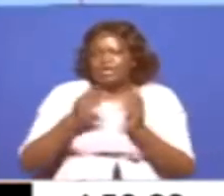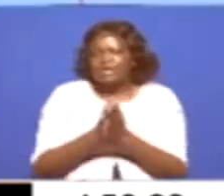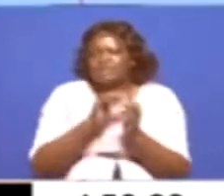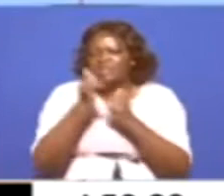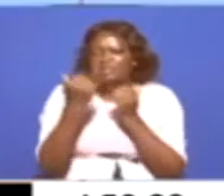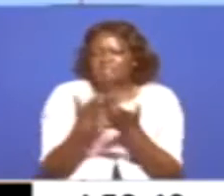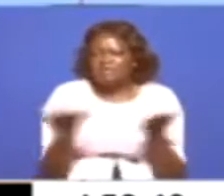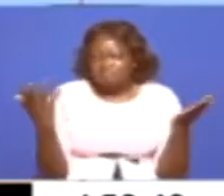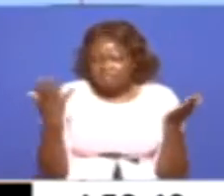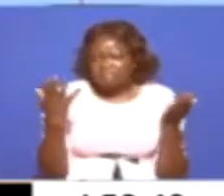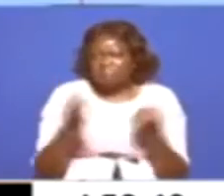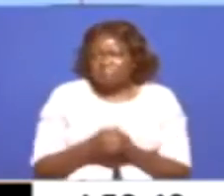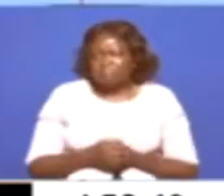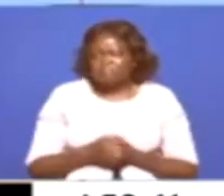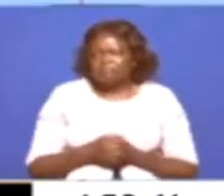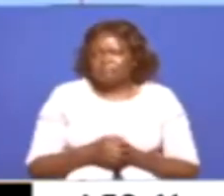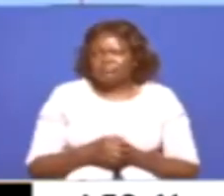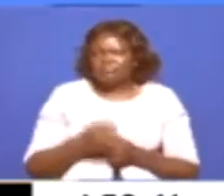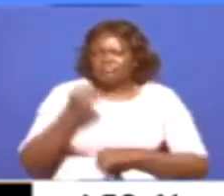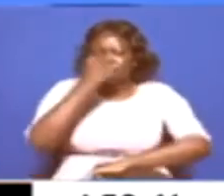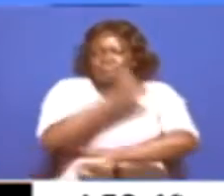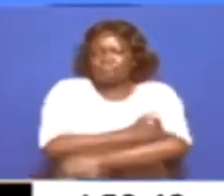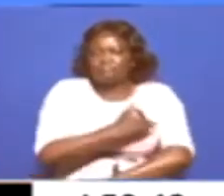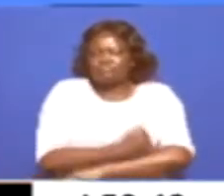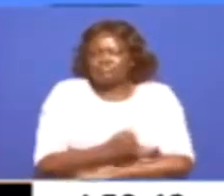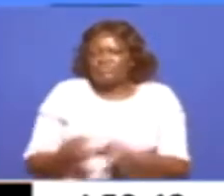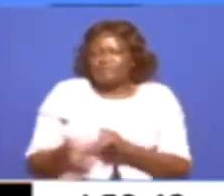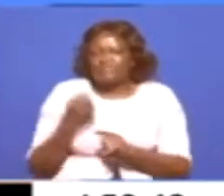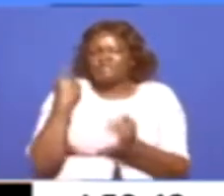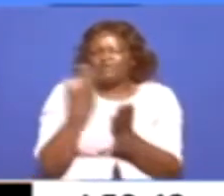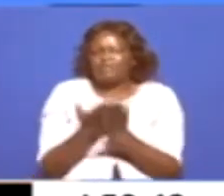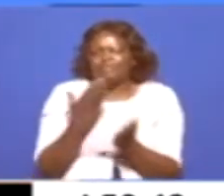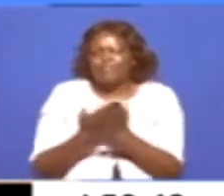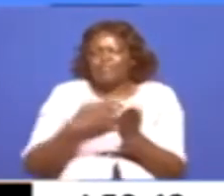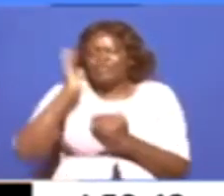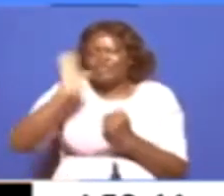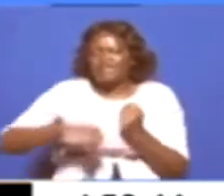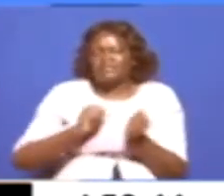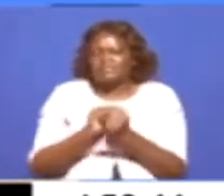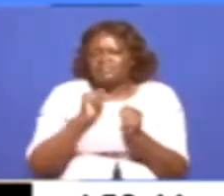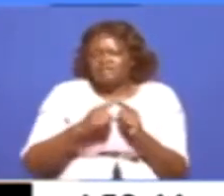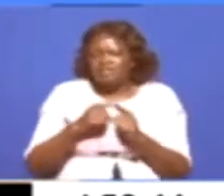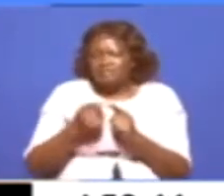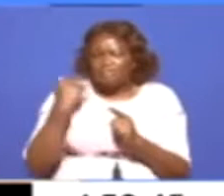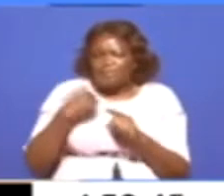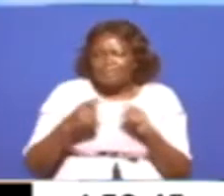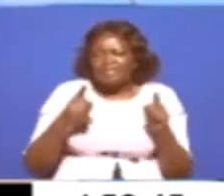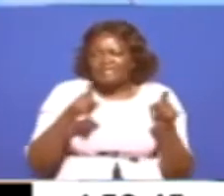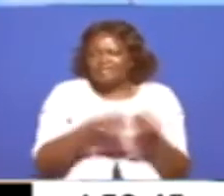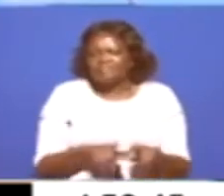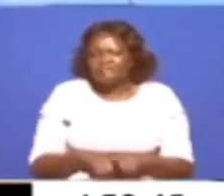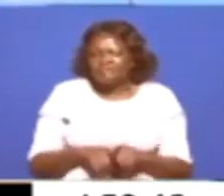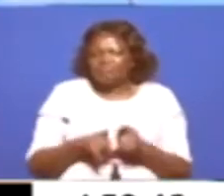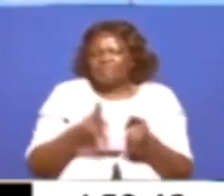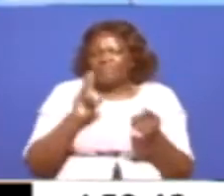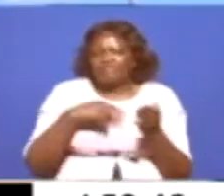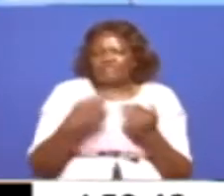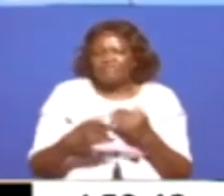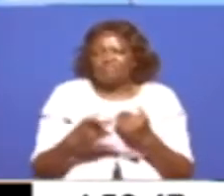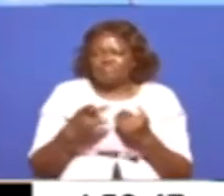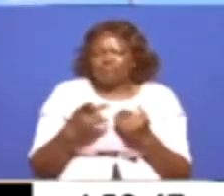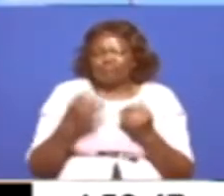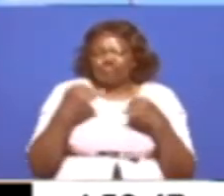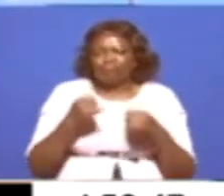cutting-edge fields. The institute was first proposed more than 10 years ago, but has faced delays in implementation due to